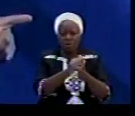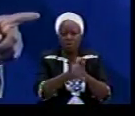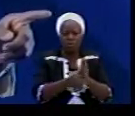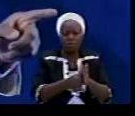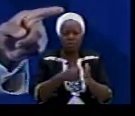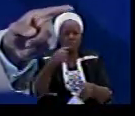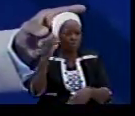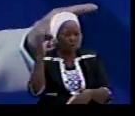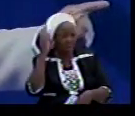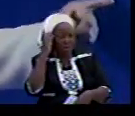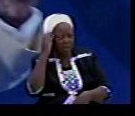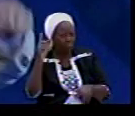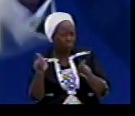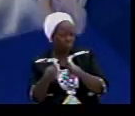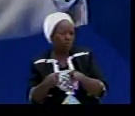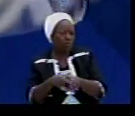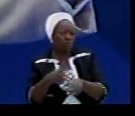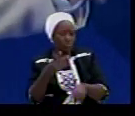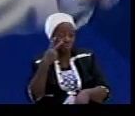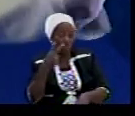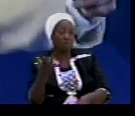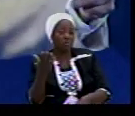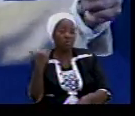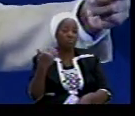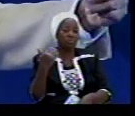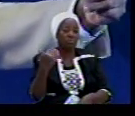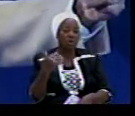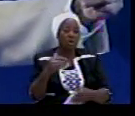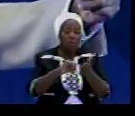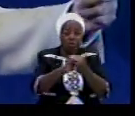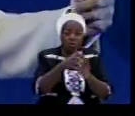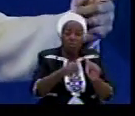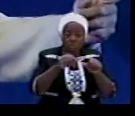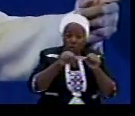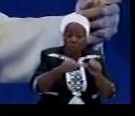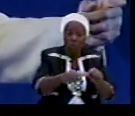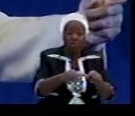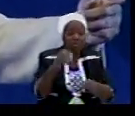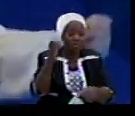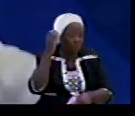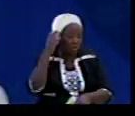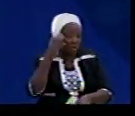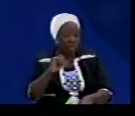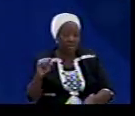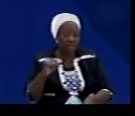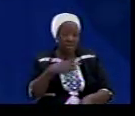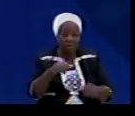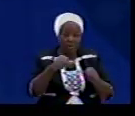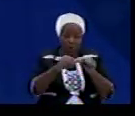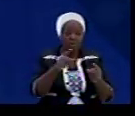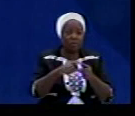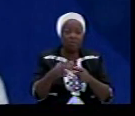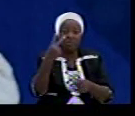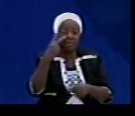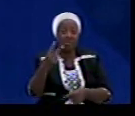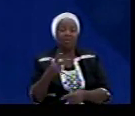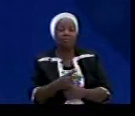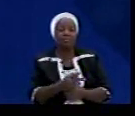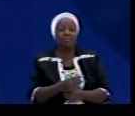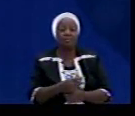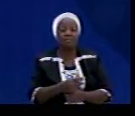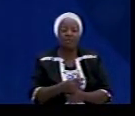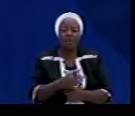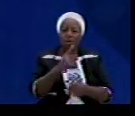also saw. Those who kept on hearing, they also kept on seeing. What